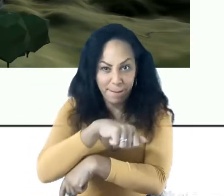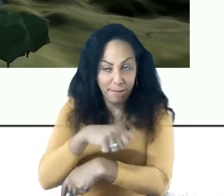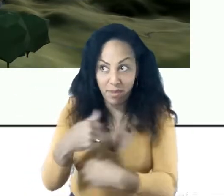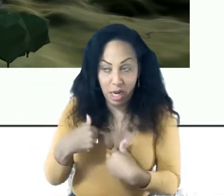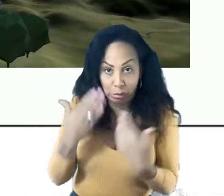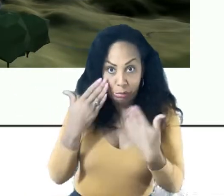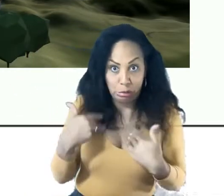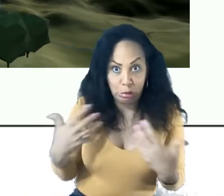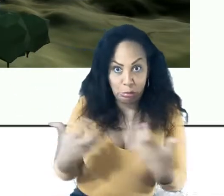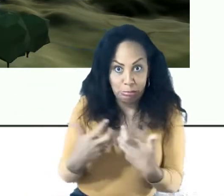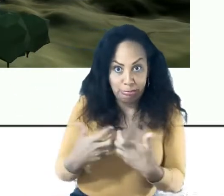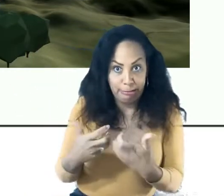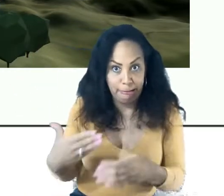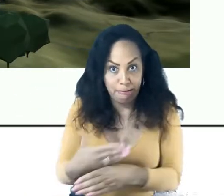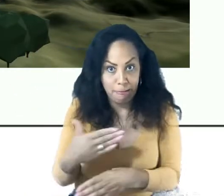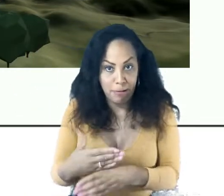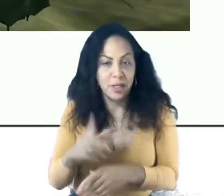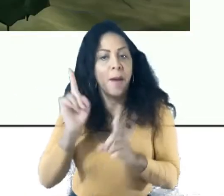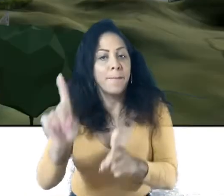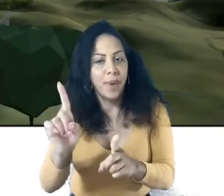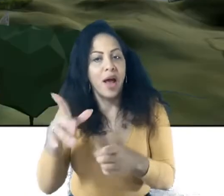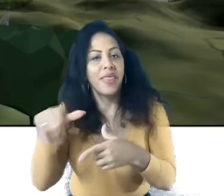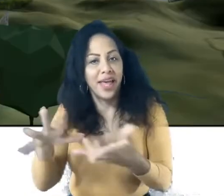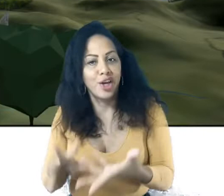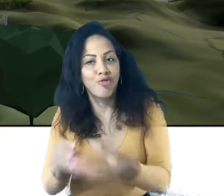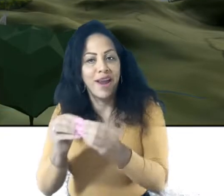we've come up with this pilot, and I'll show you